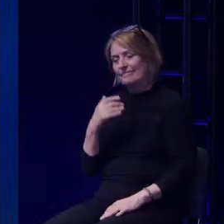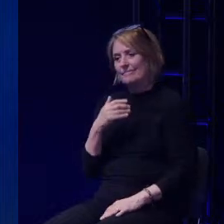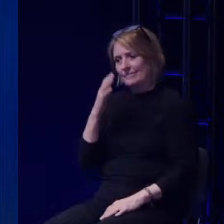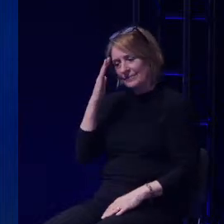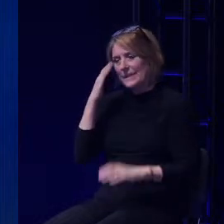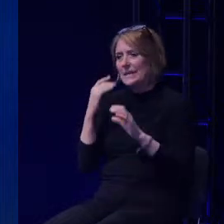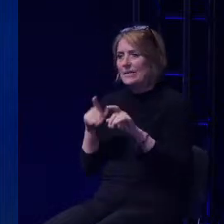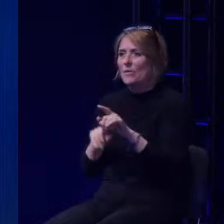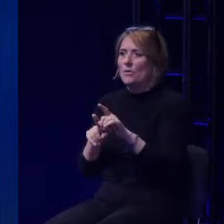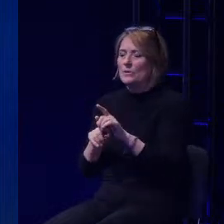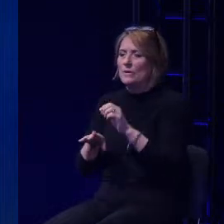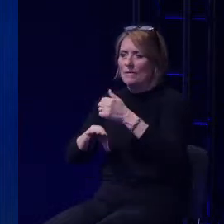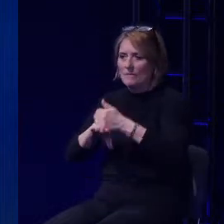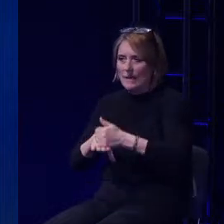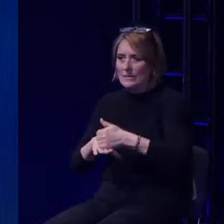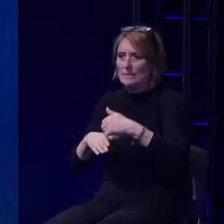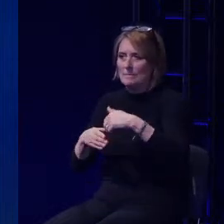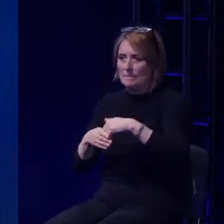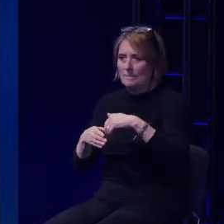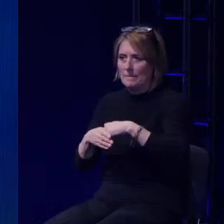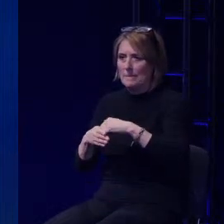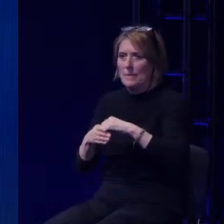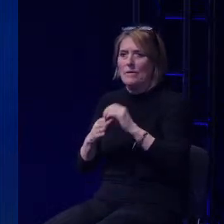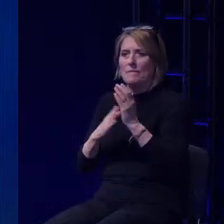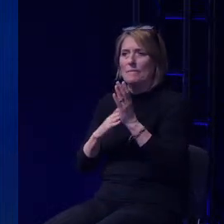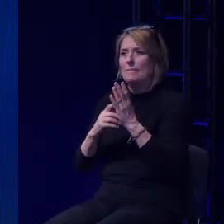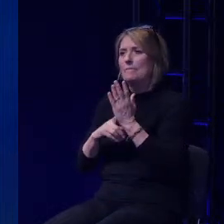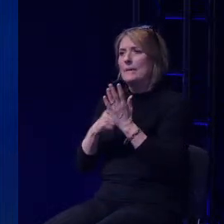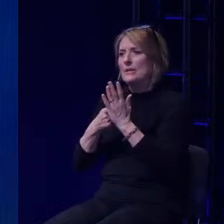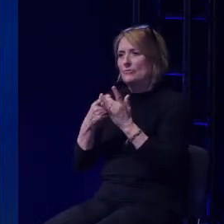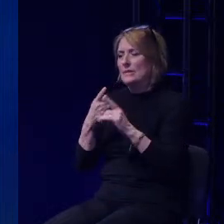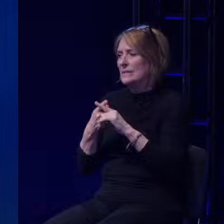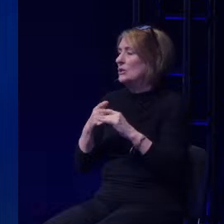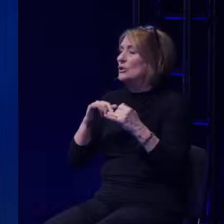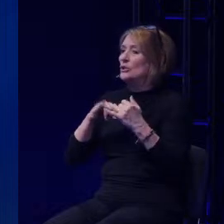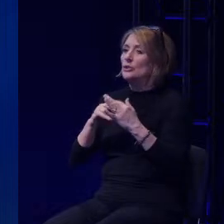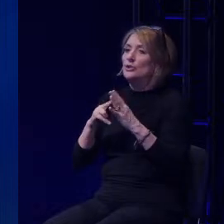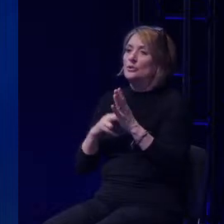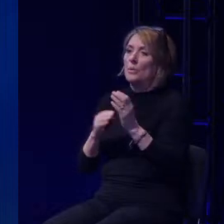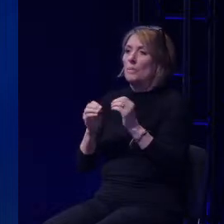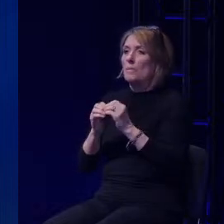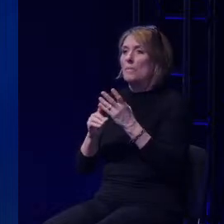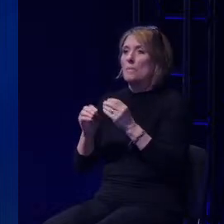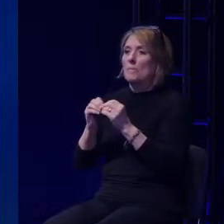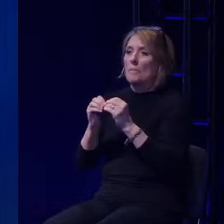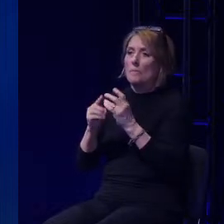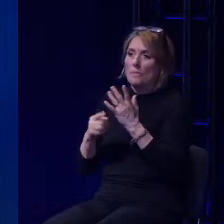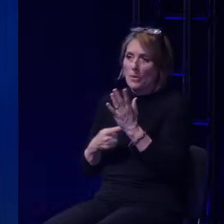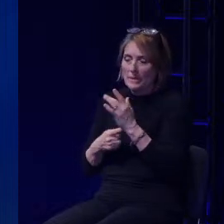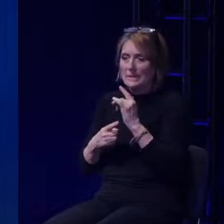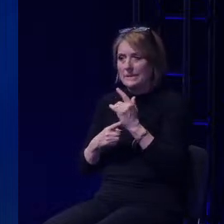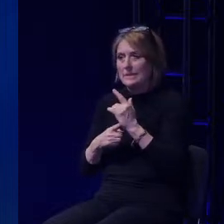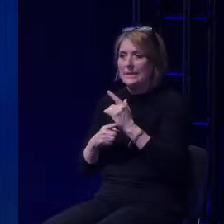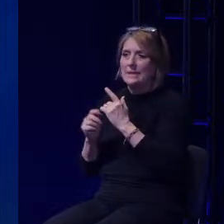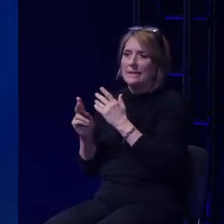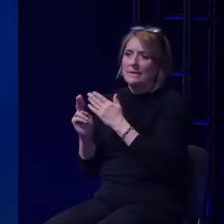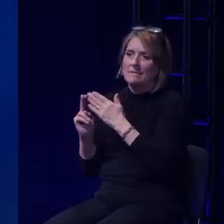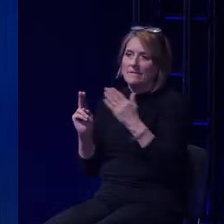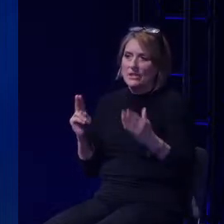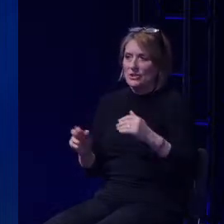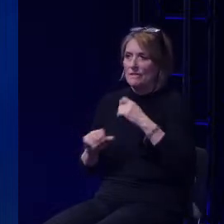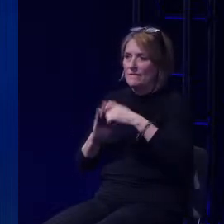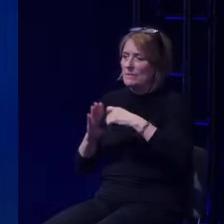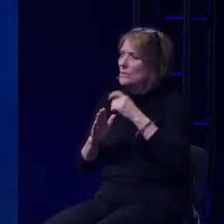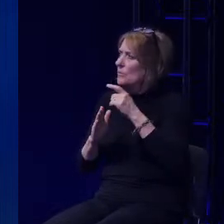Catherine is also a founding member of Illuminatrix. Sean Bobbitt, BSC. Sean's break into narrative feature filmmaking came with Michael